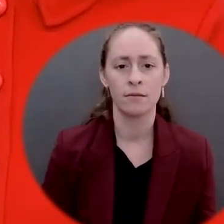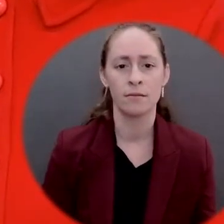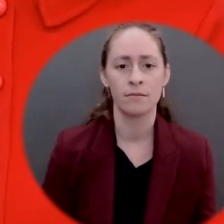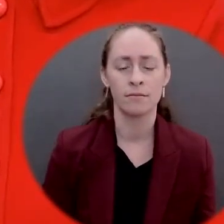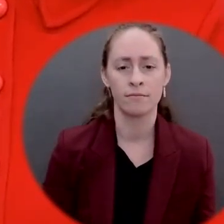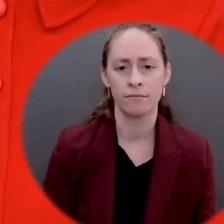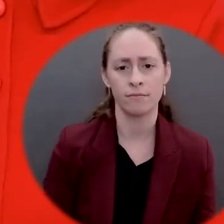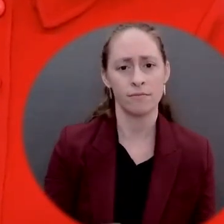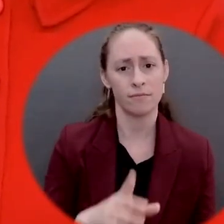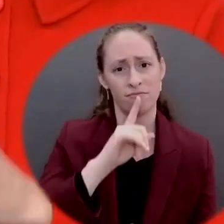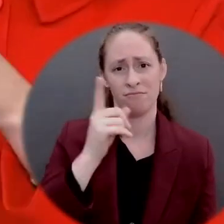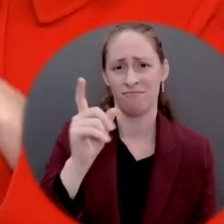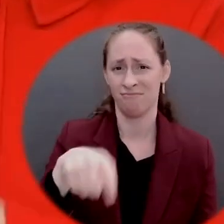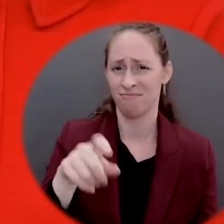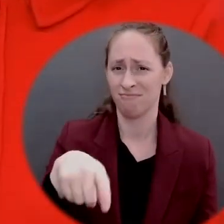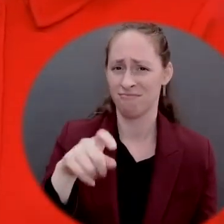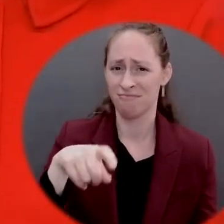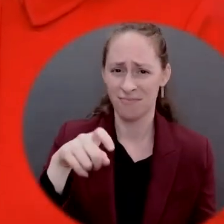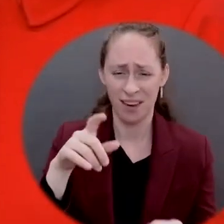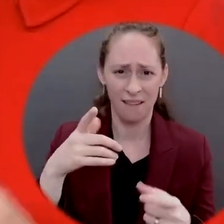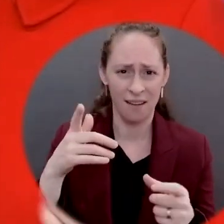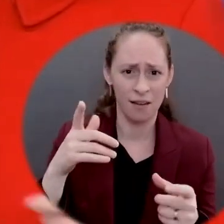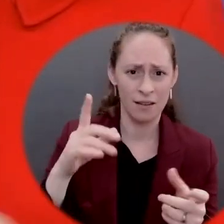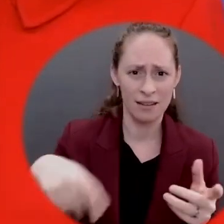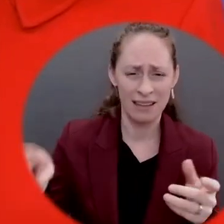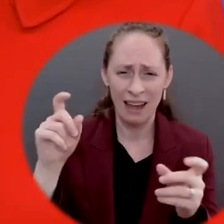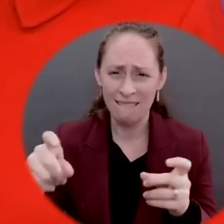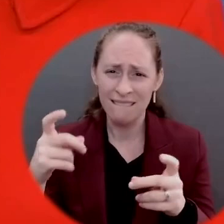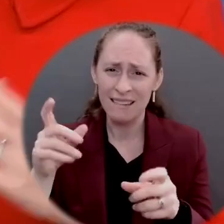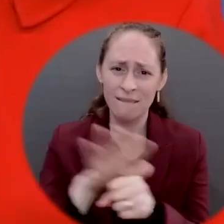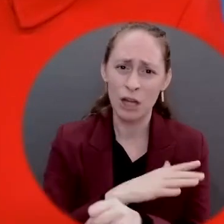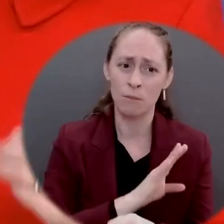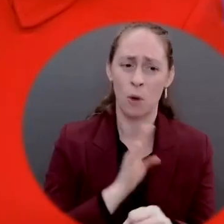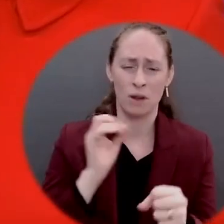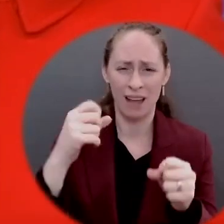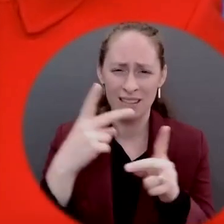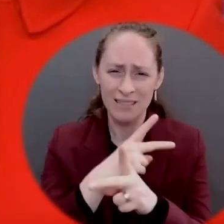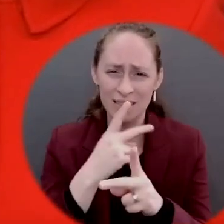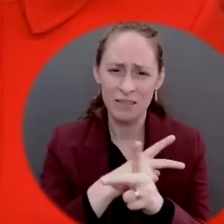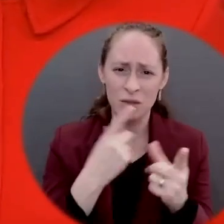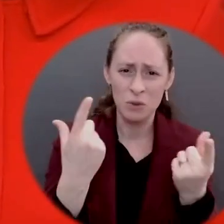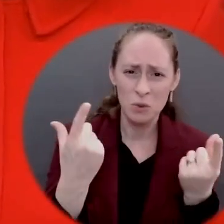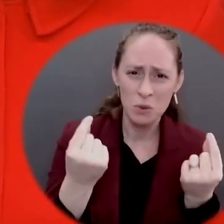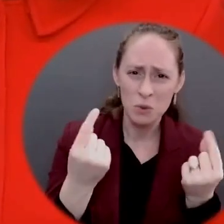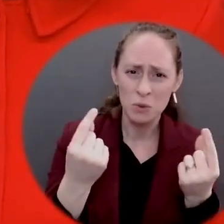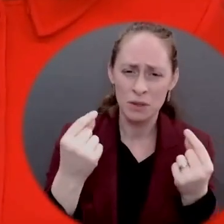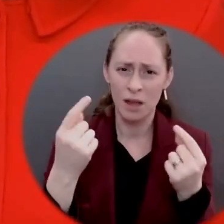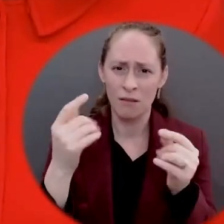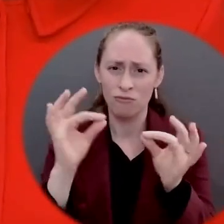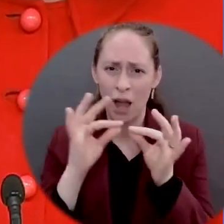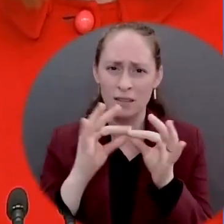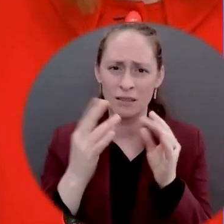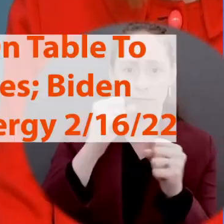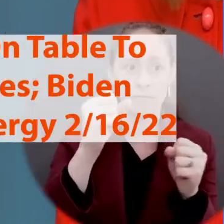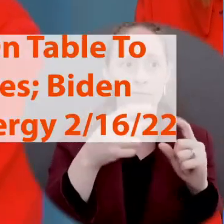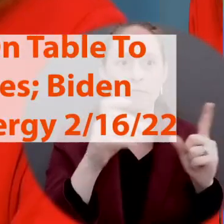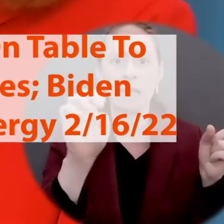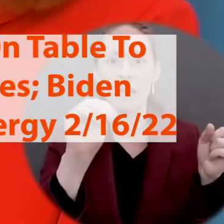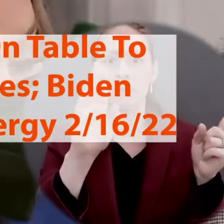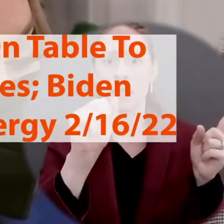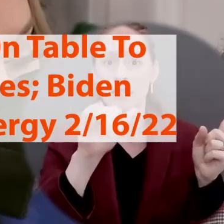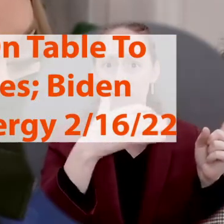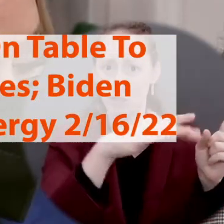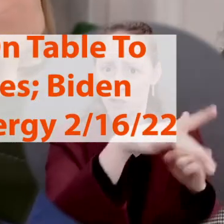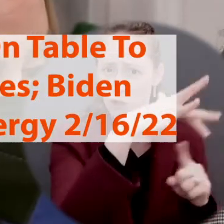#1 concern of many Republicans, many Democrats, and many in the American public would be the ideal situation. And